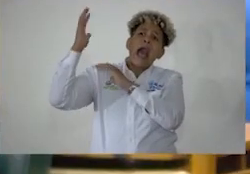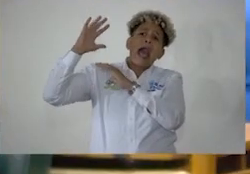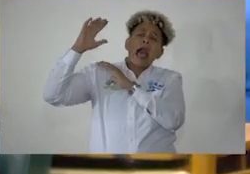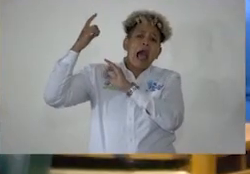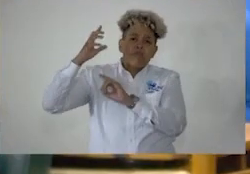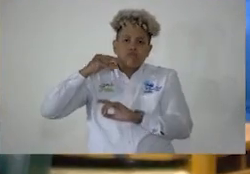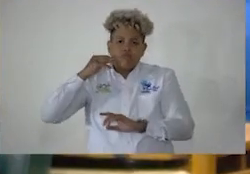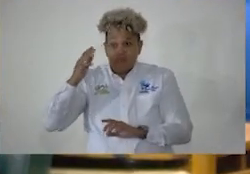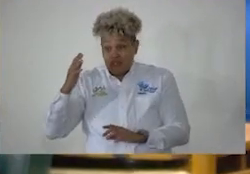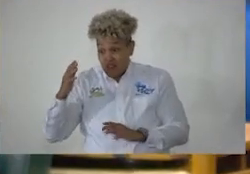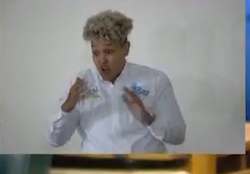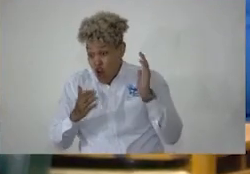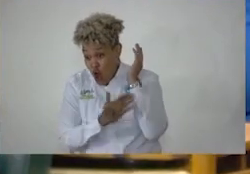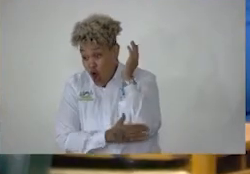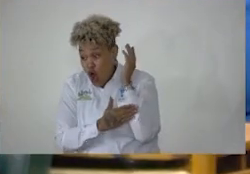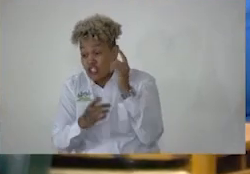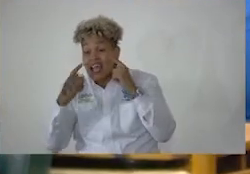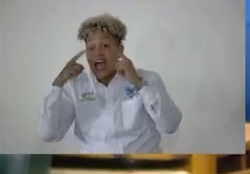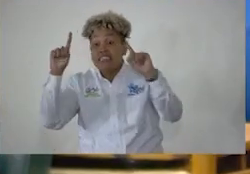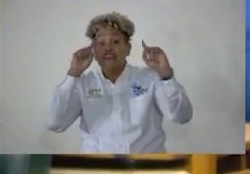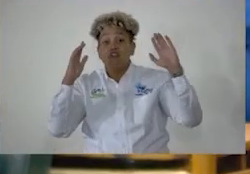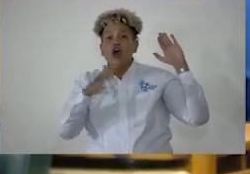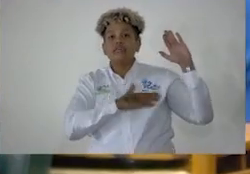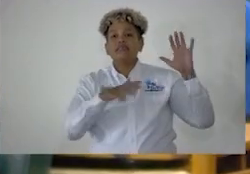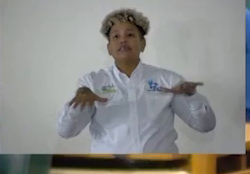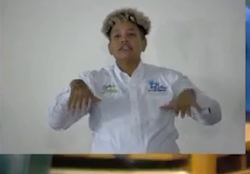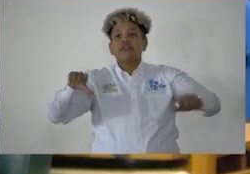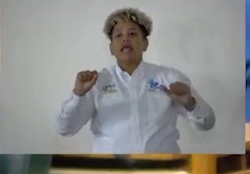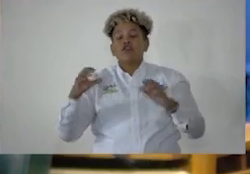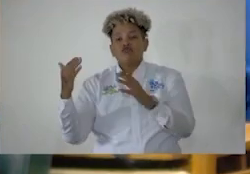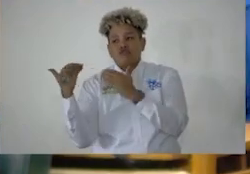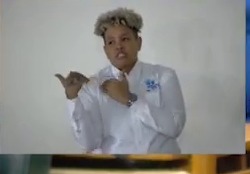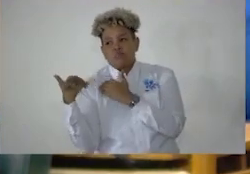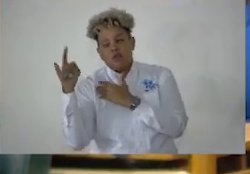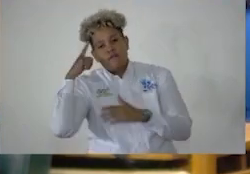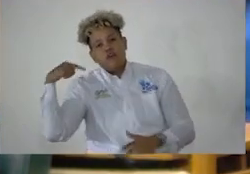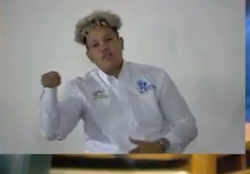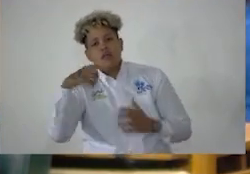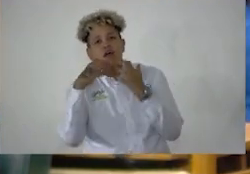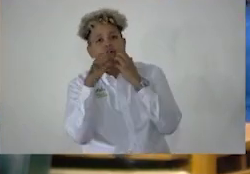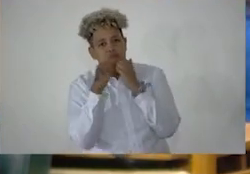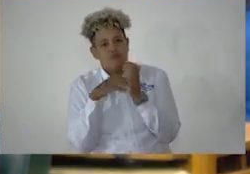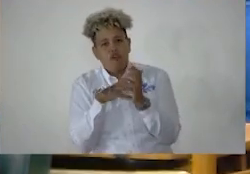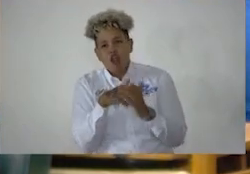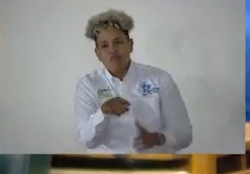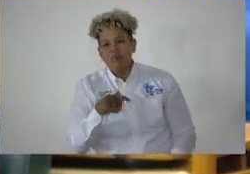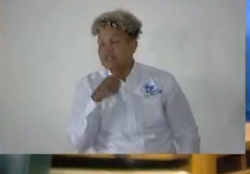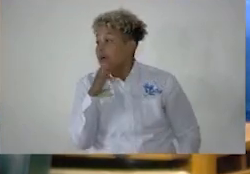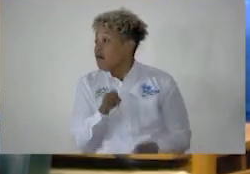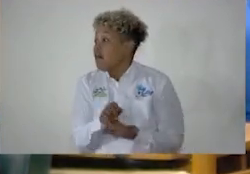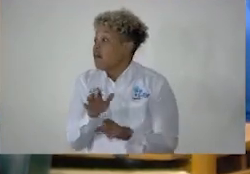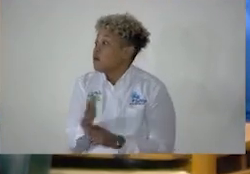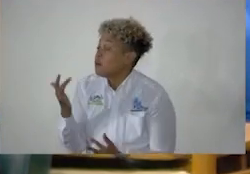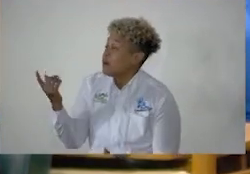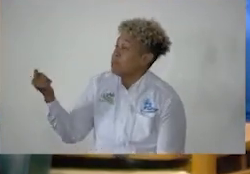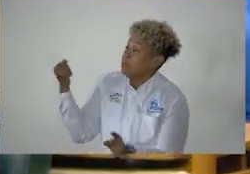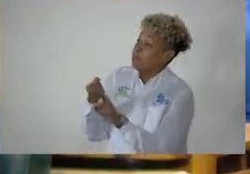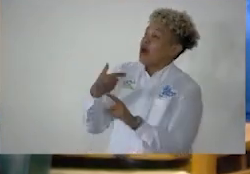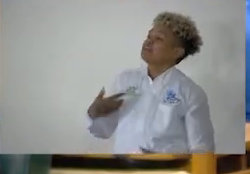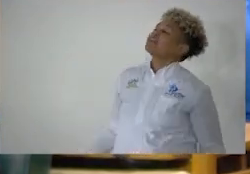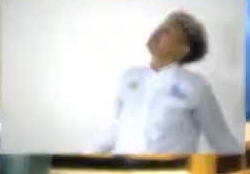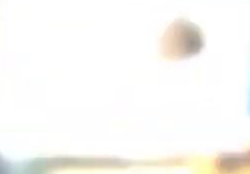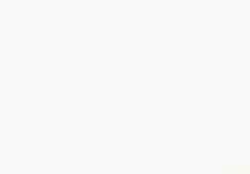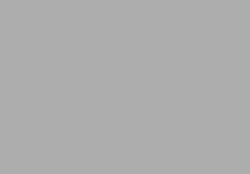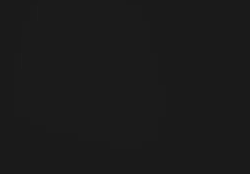achieve for their citizens take responsibility for their vulnerabilities. They don't leave themselves exposed or wait for other countries to come